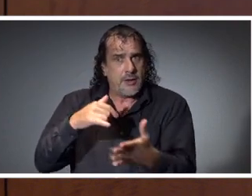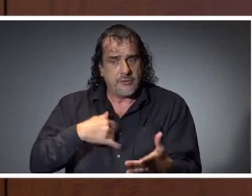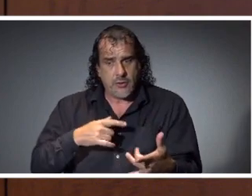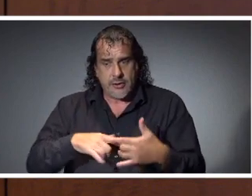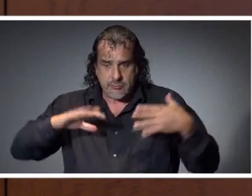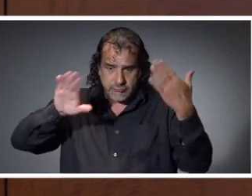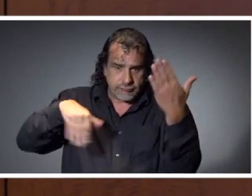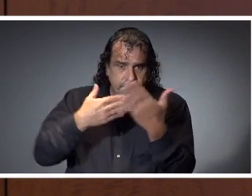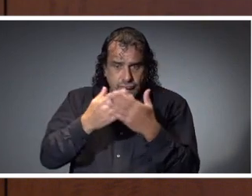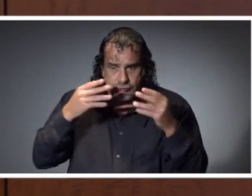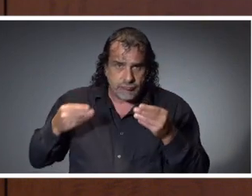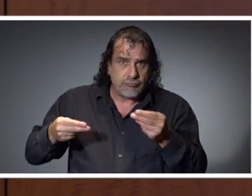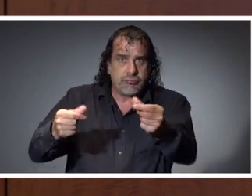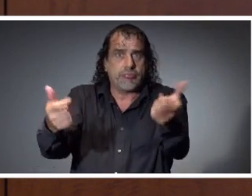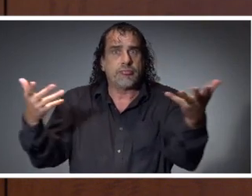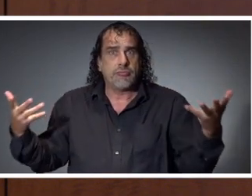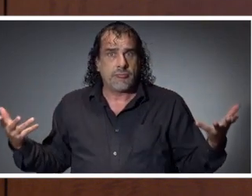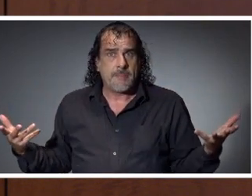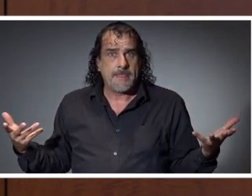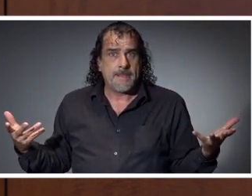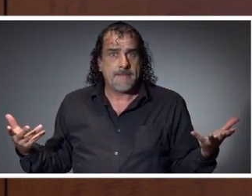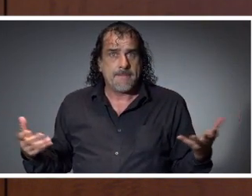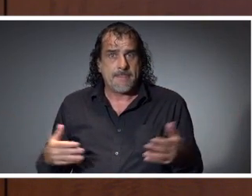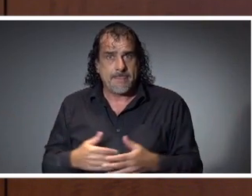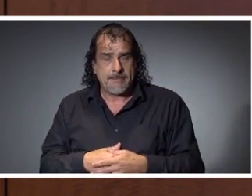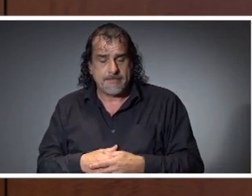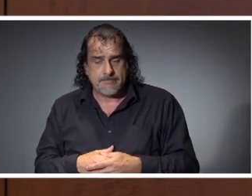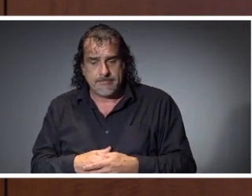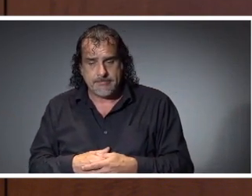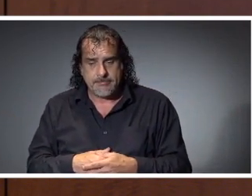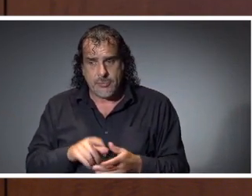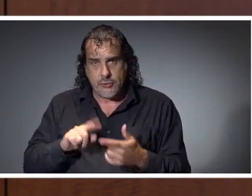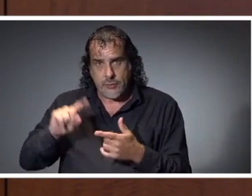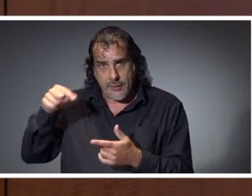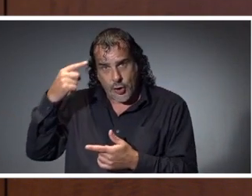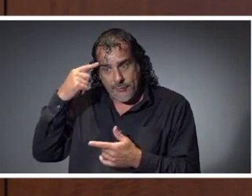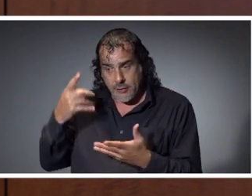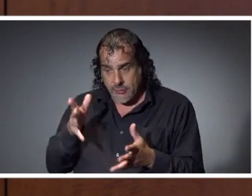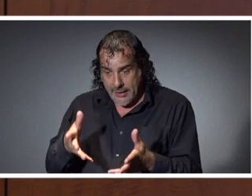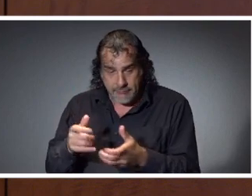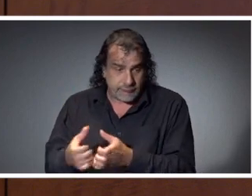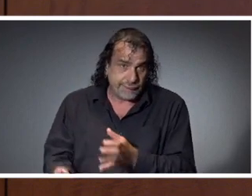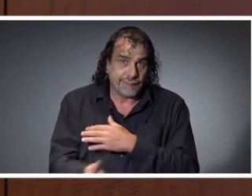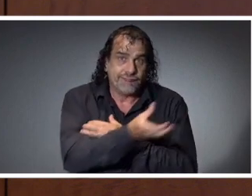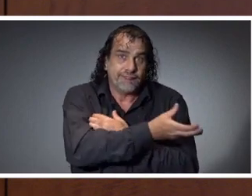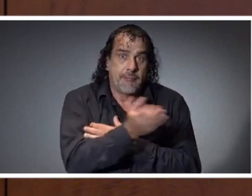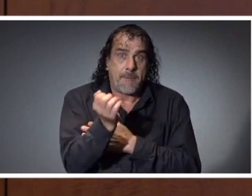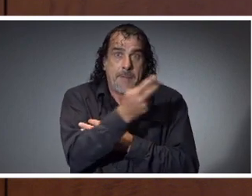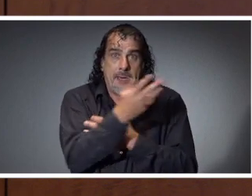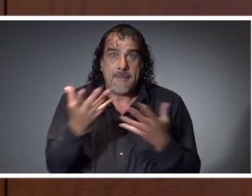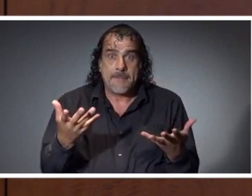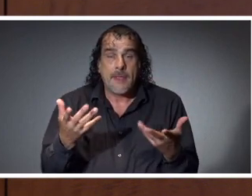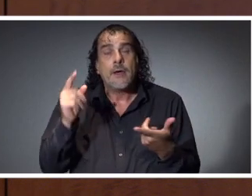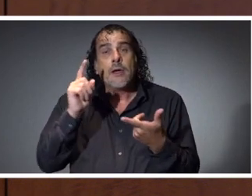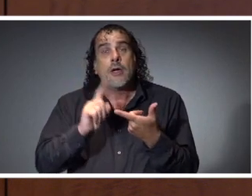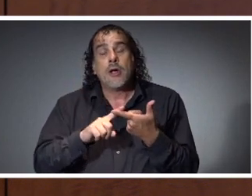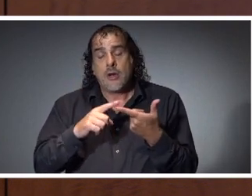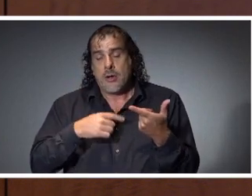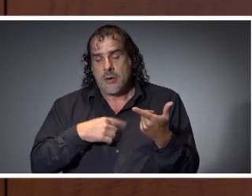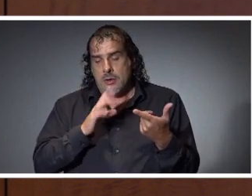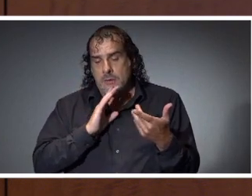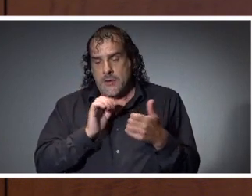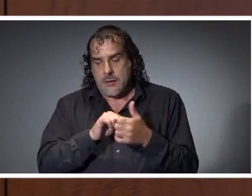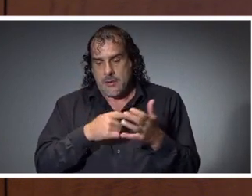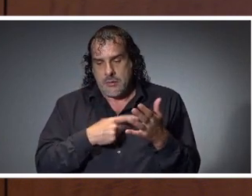everything up before we transfer funds over or to the governor. One of the things that we talked about last week with the